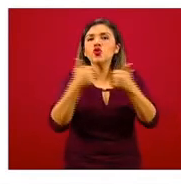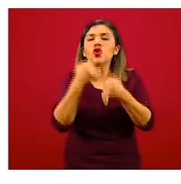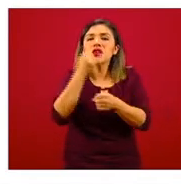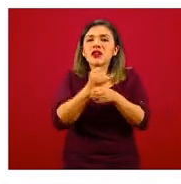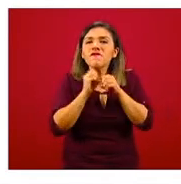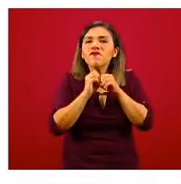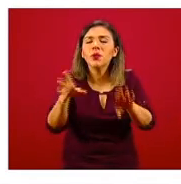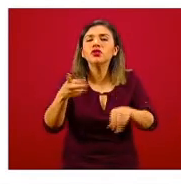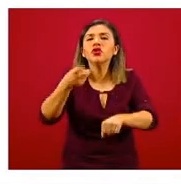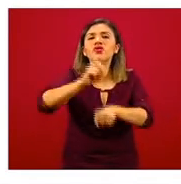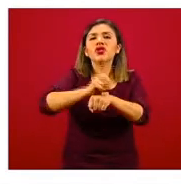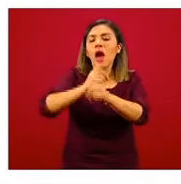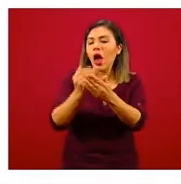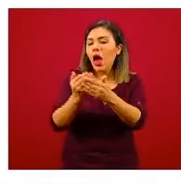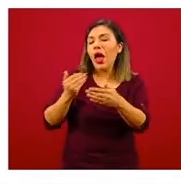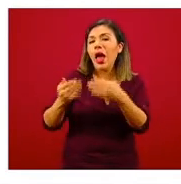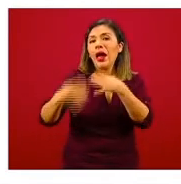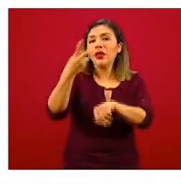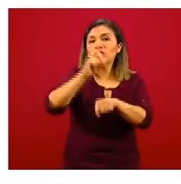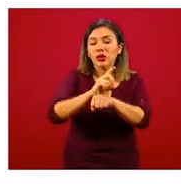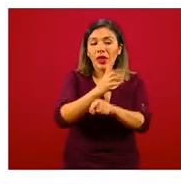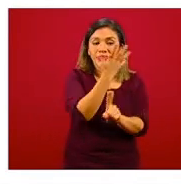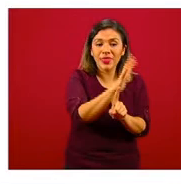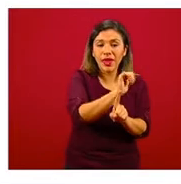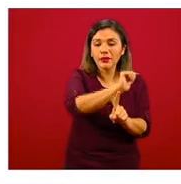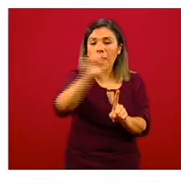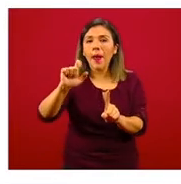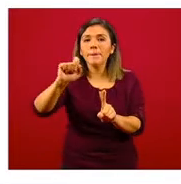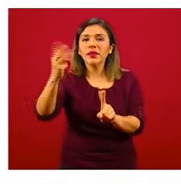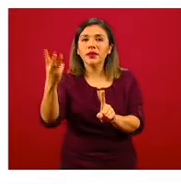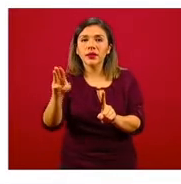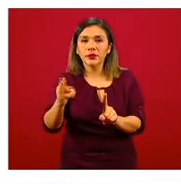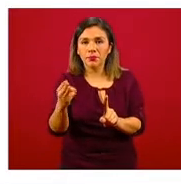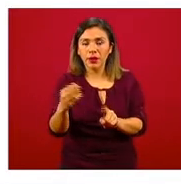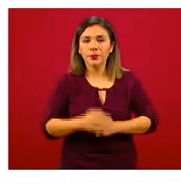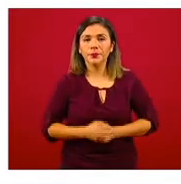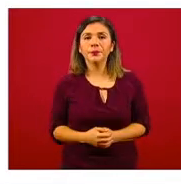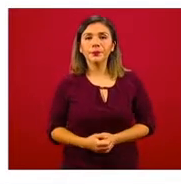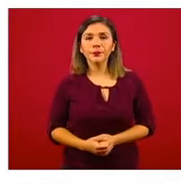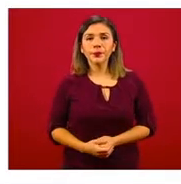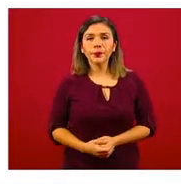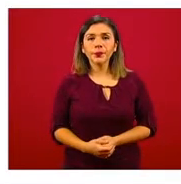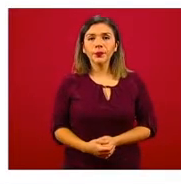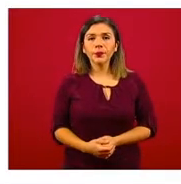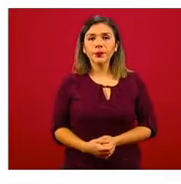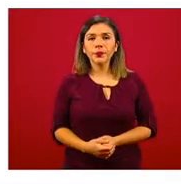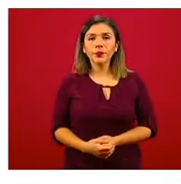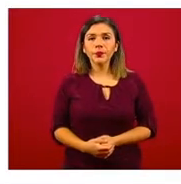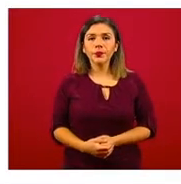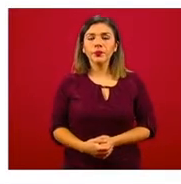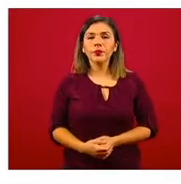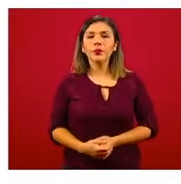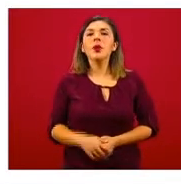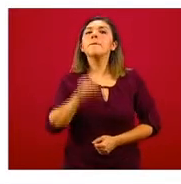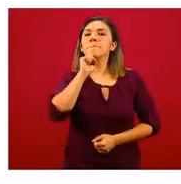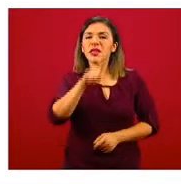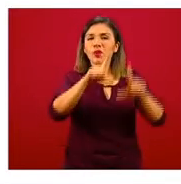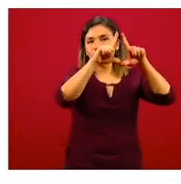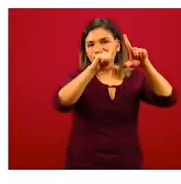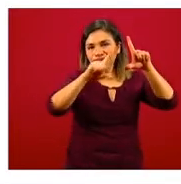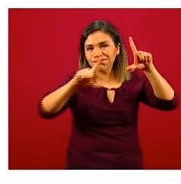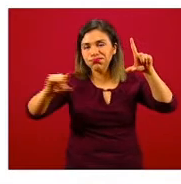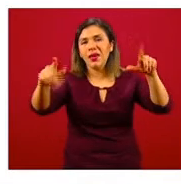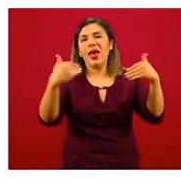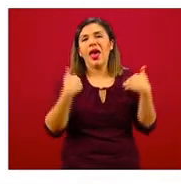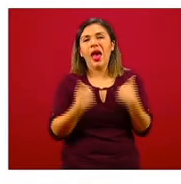a more intense transmission rate. The next slide shows